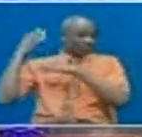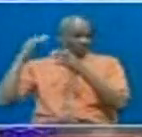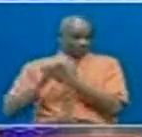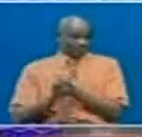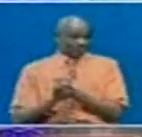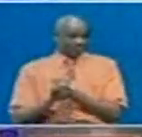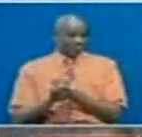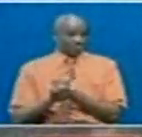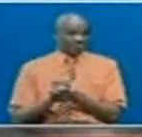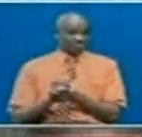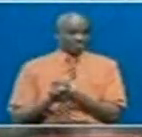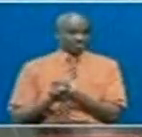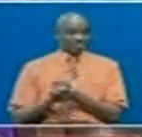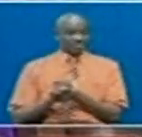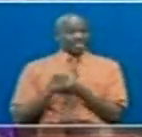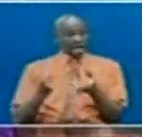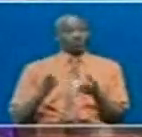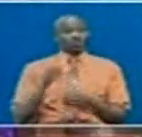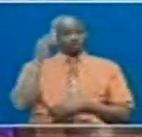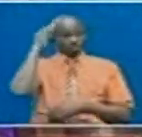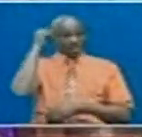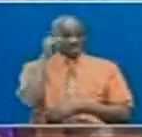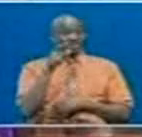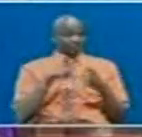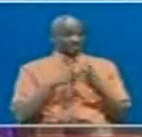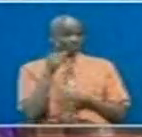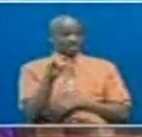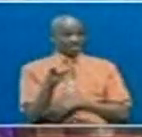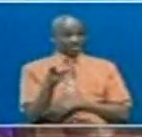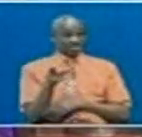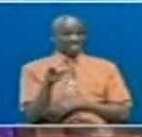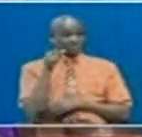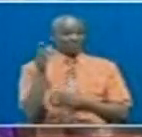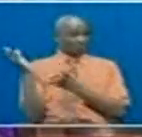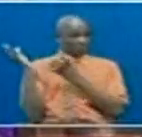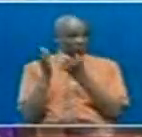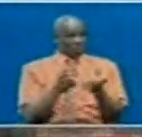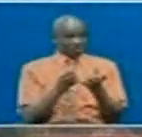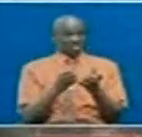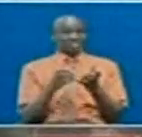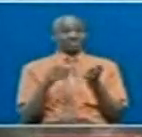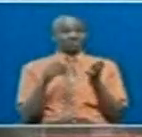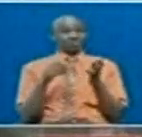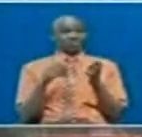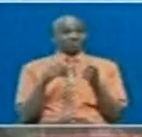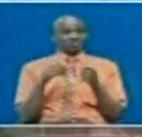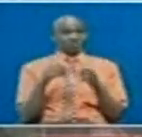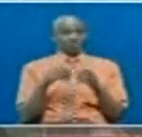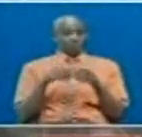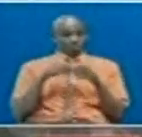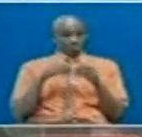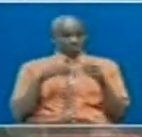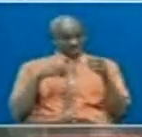the instability of Somalia, to begin with, which has caused the inbreeding or the breeding of